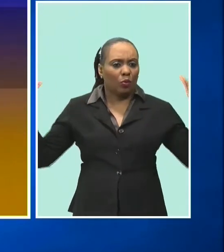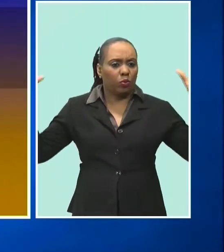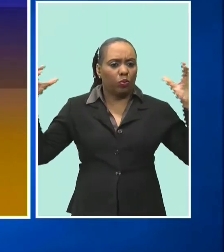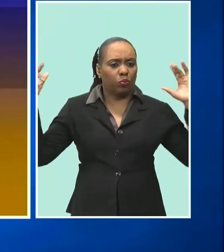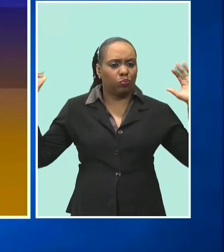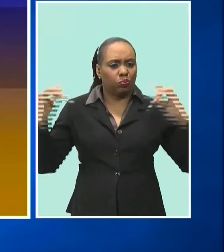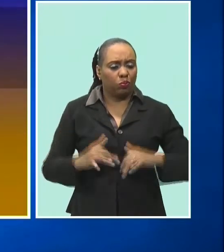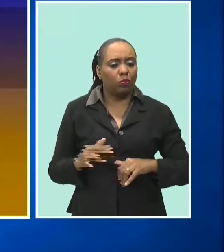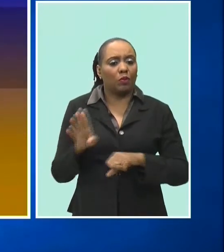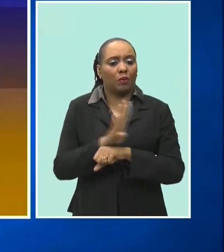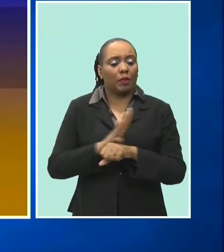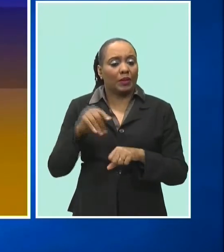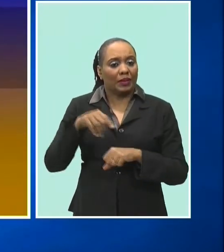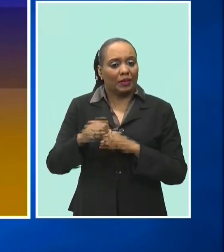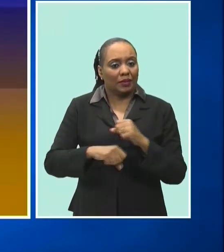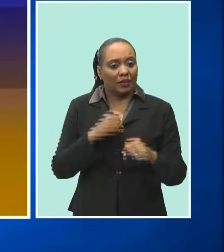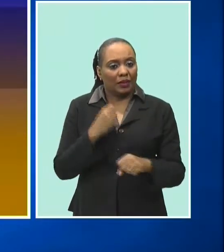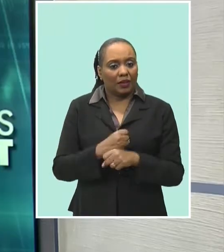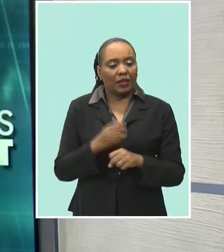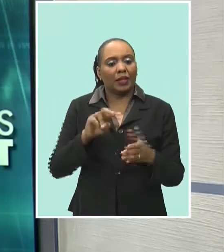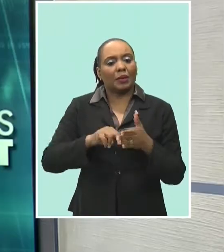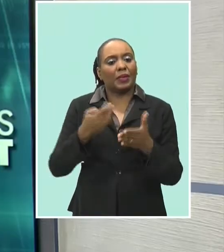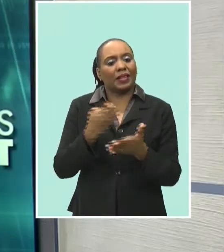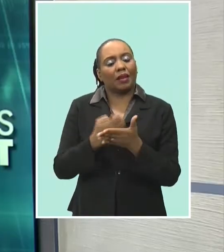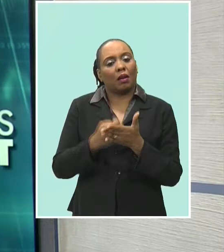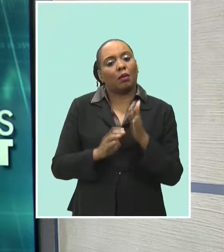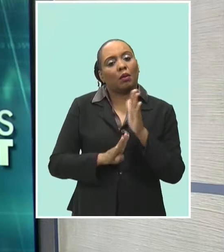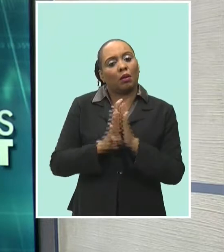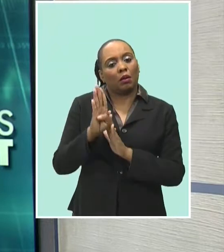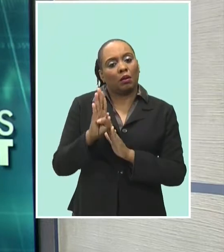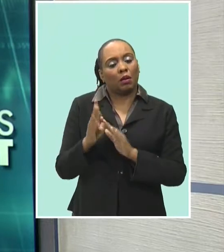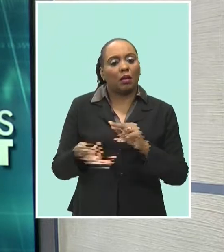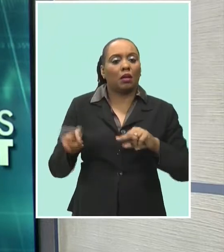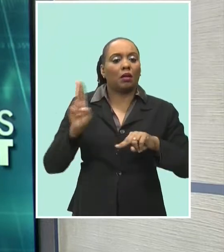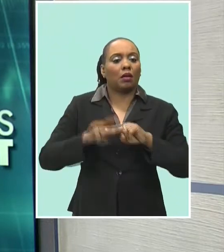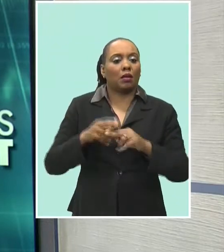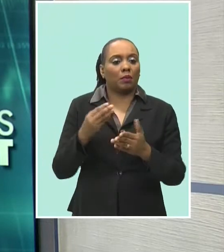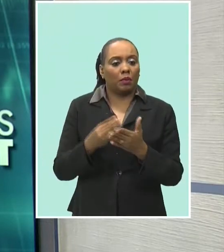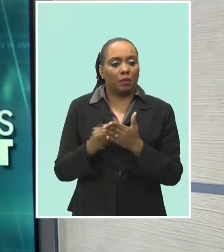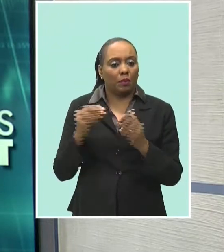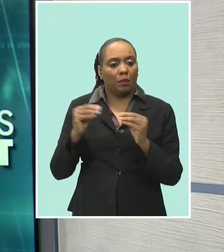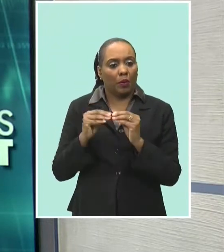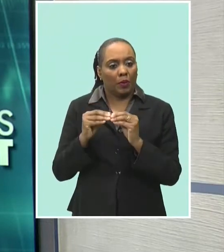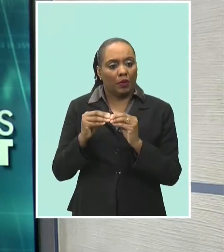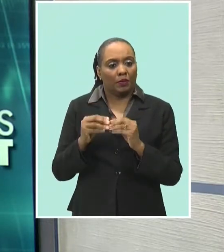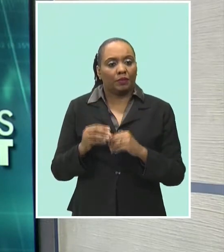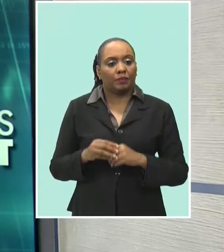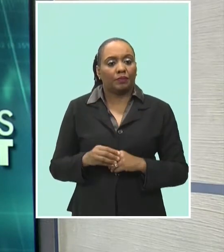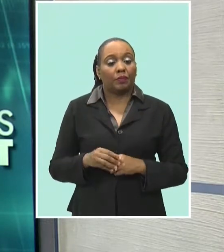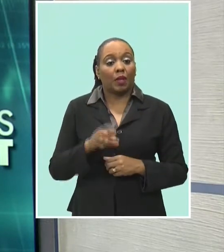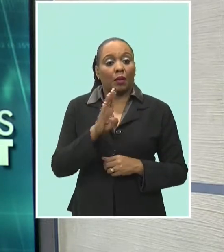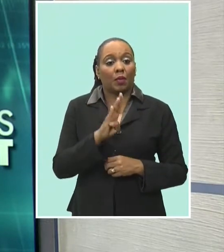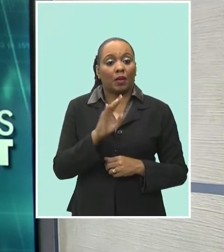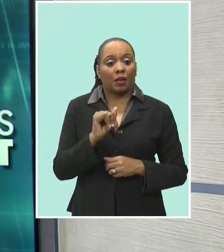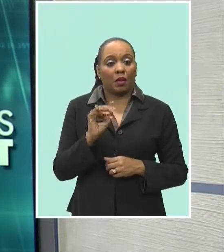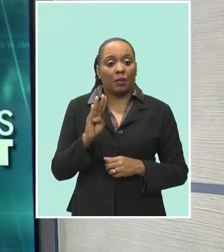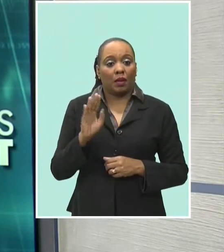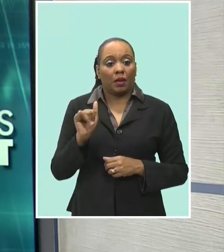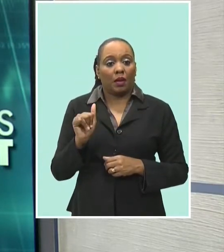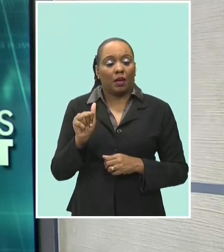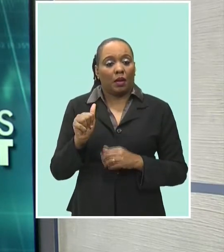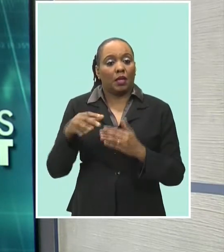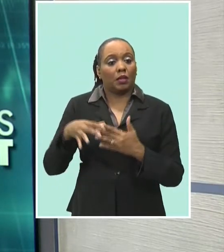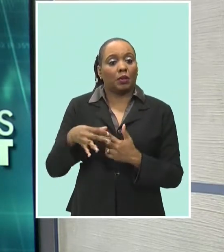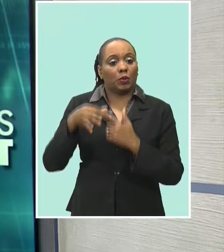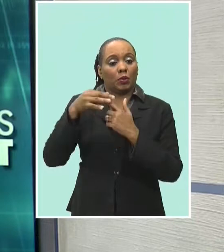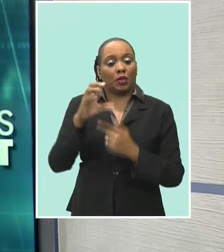visit Barbados this year. The Barbados International Business Association has appointed Carmel Haynes as its new